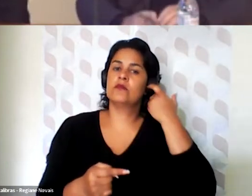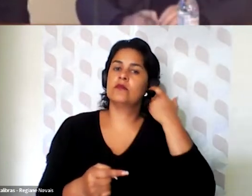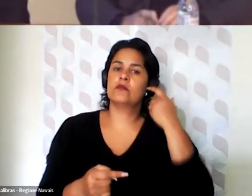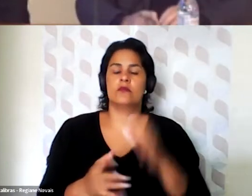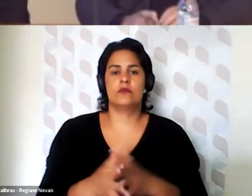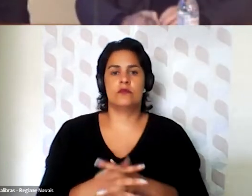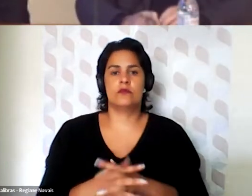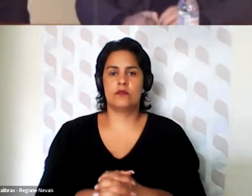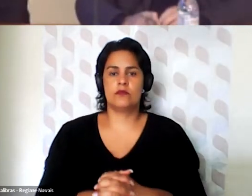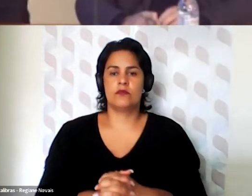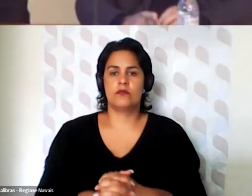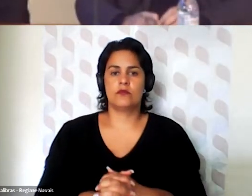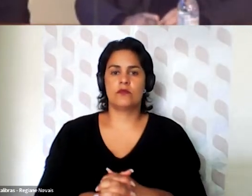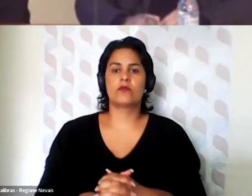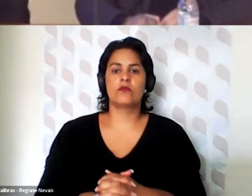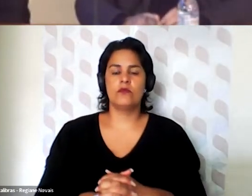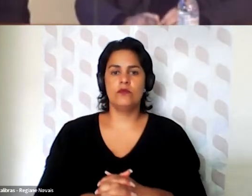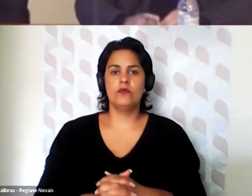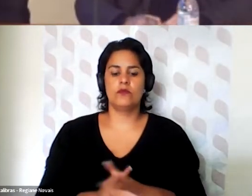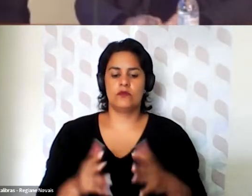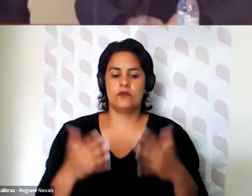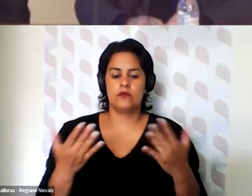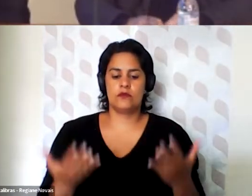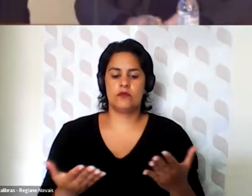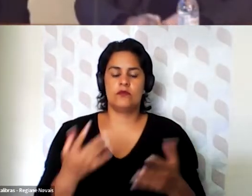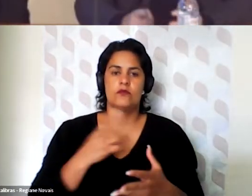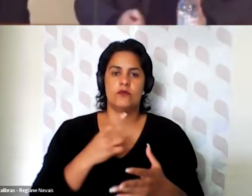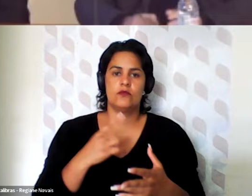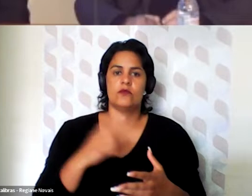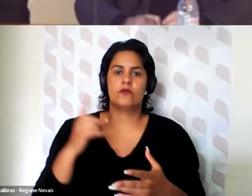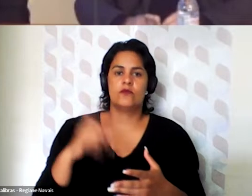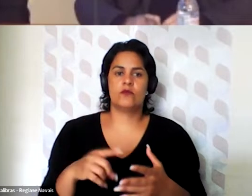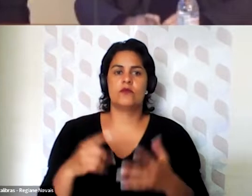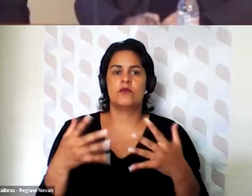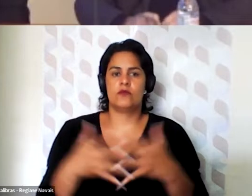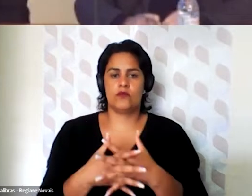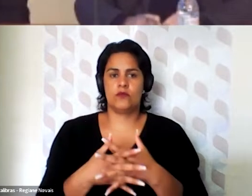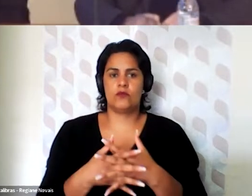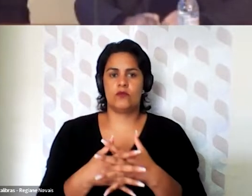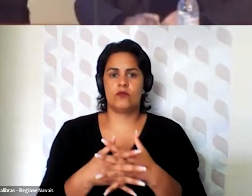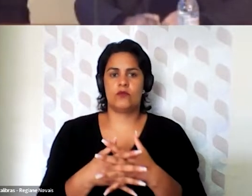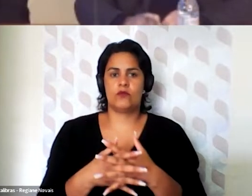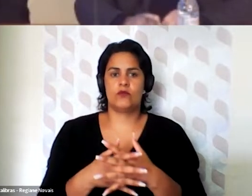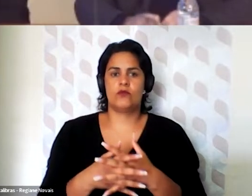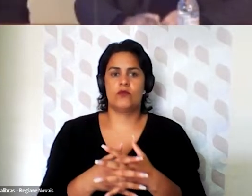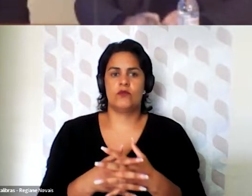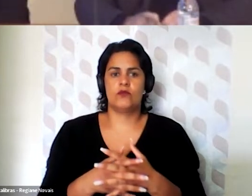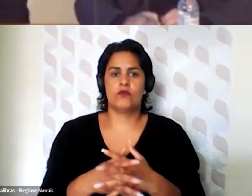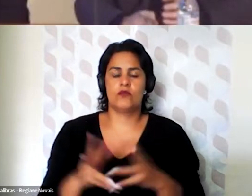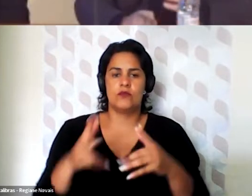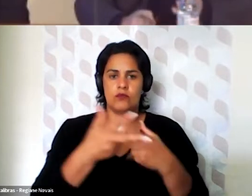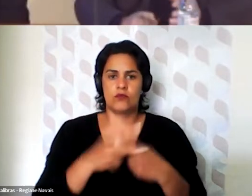the environmental policy ministerial declaration, is of course environmental